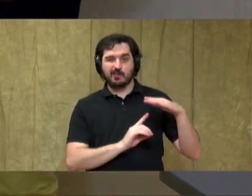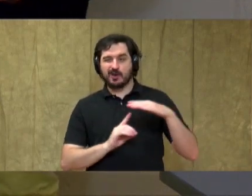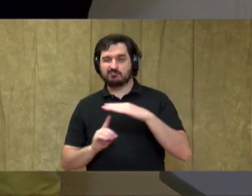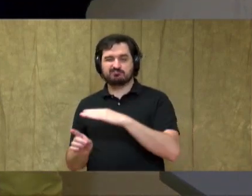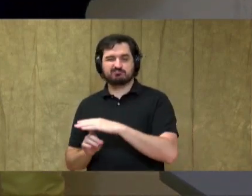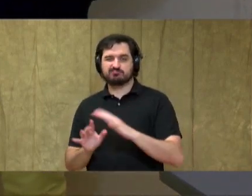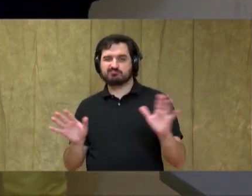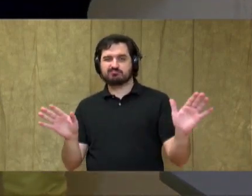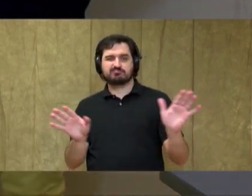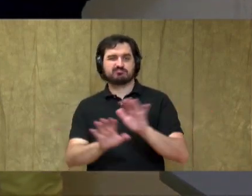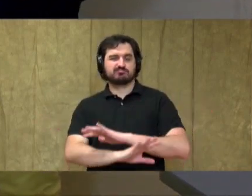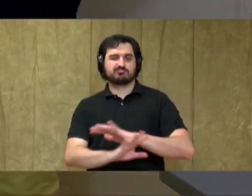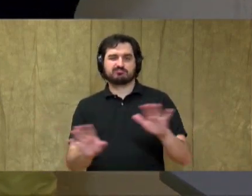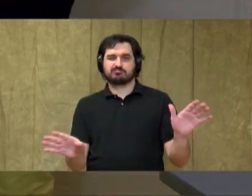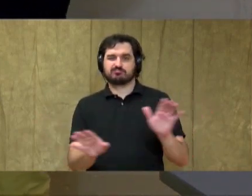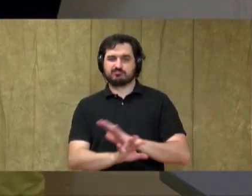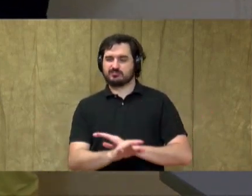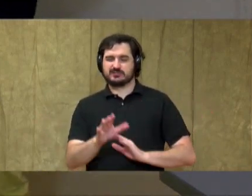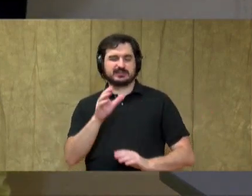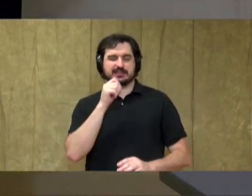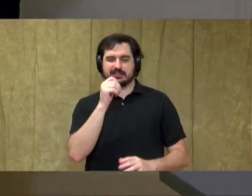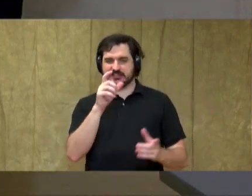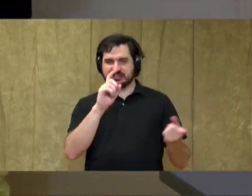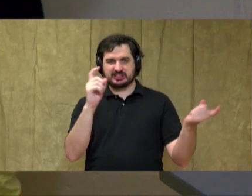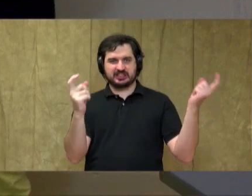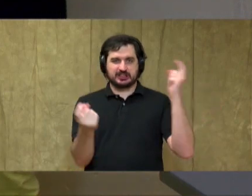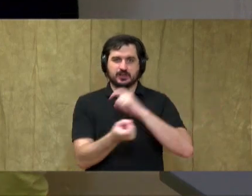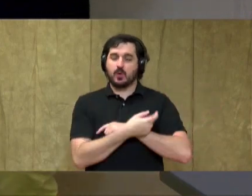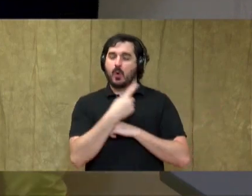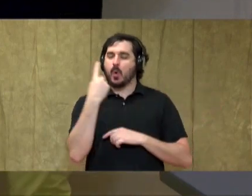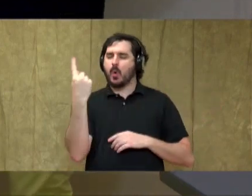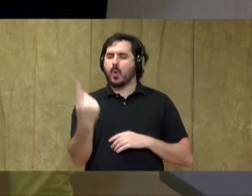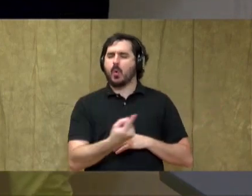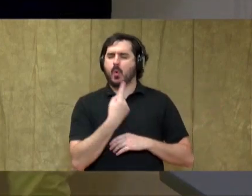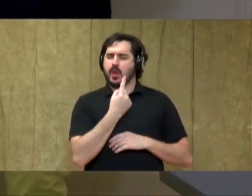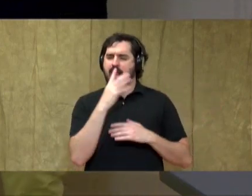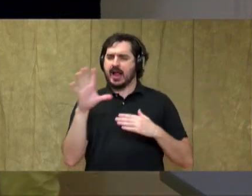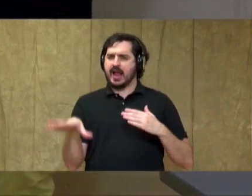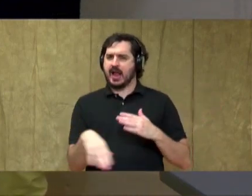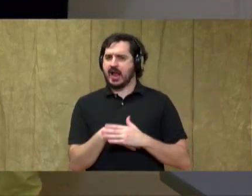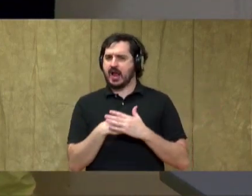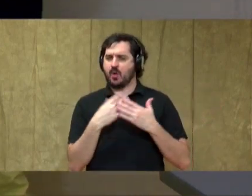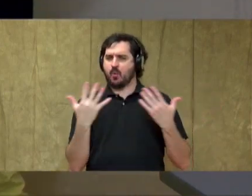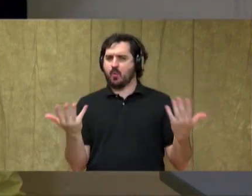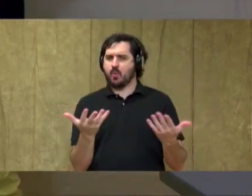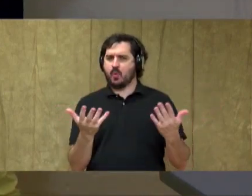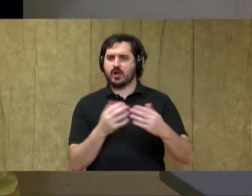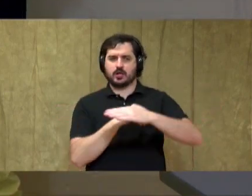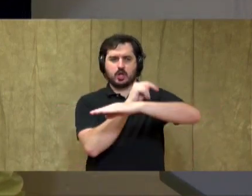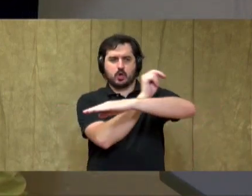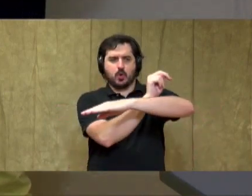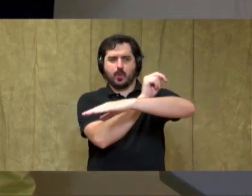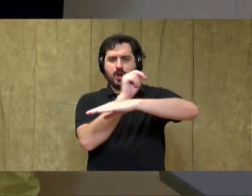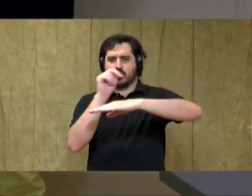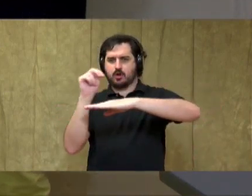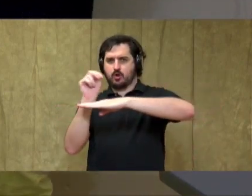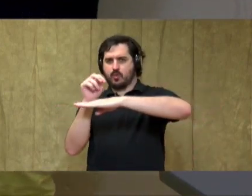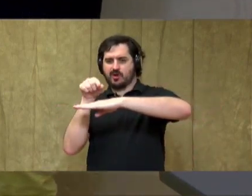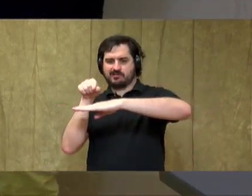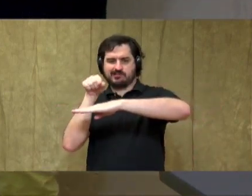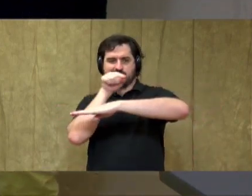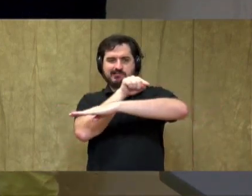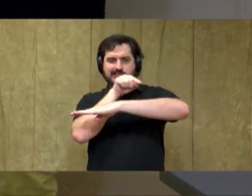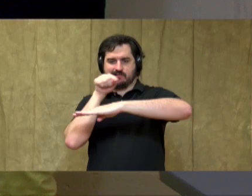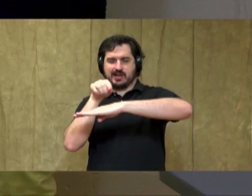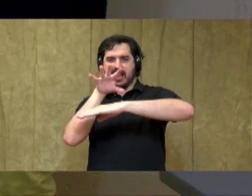that it's out of does not change. We only add the numerator. So we're going to add 23